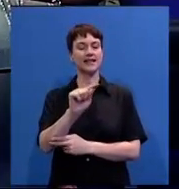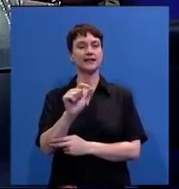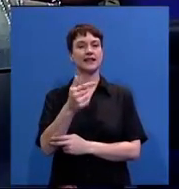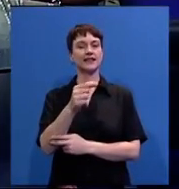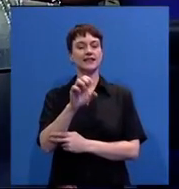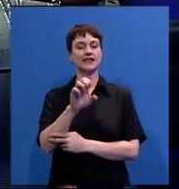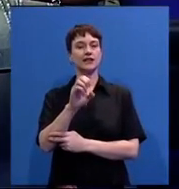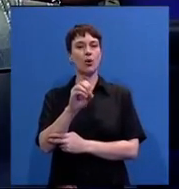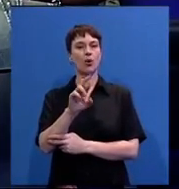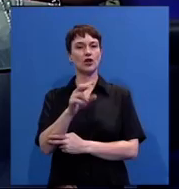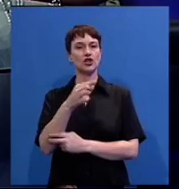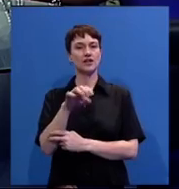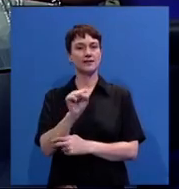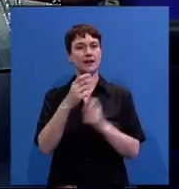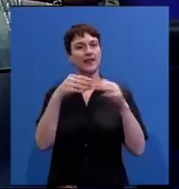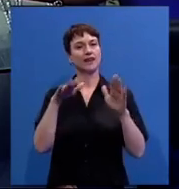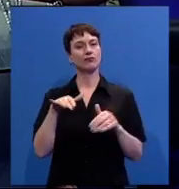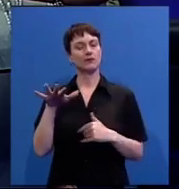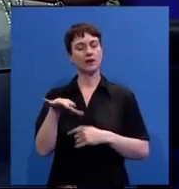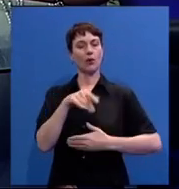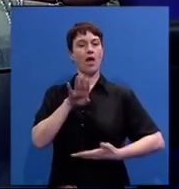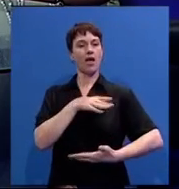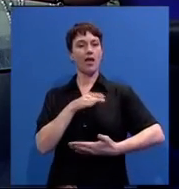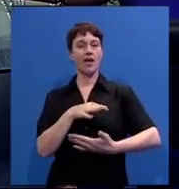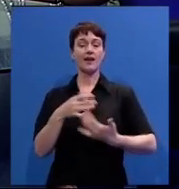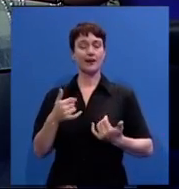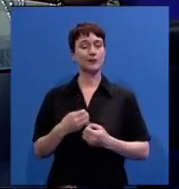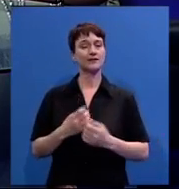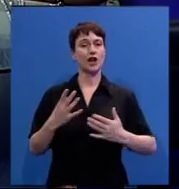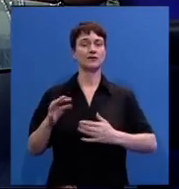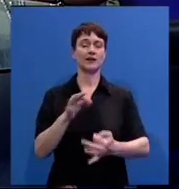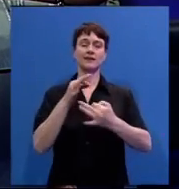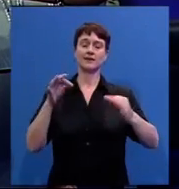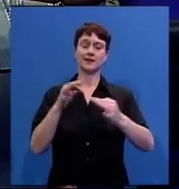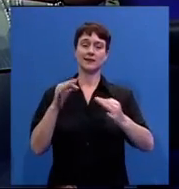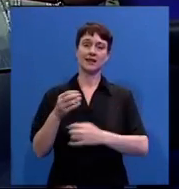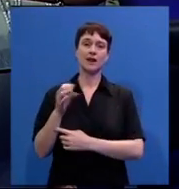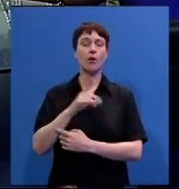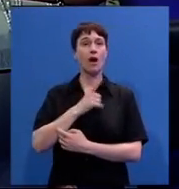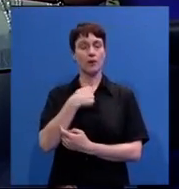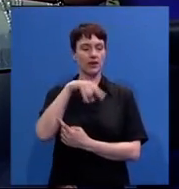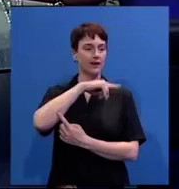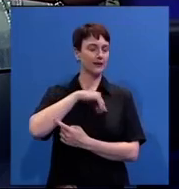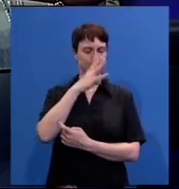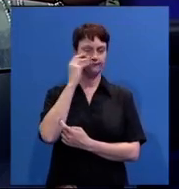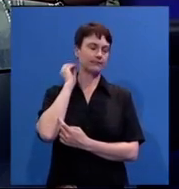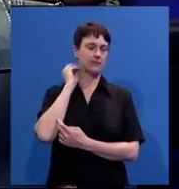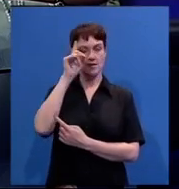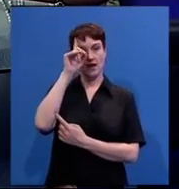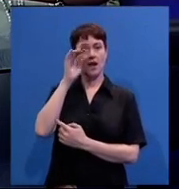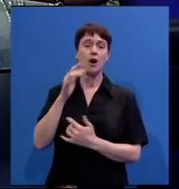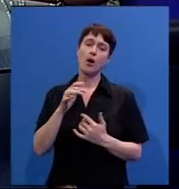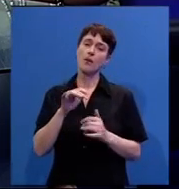is perhaps the most appropriate way to begin today's broadcast as we remember Madiba, a man South Africans cherished